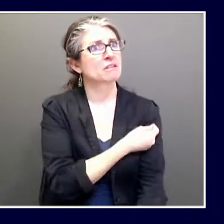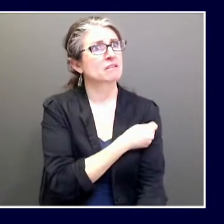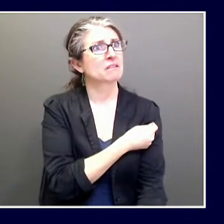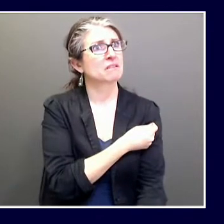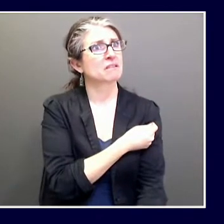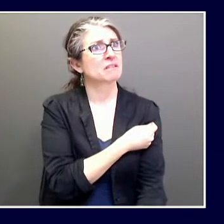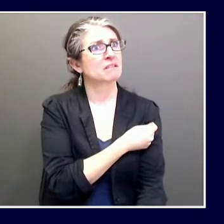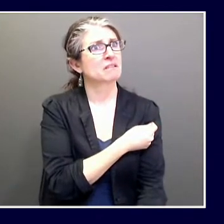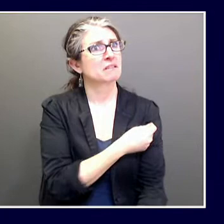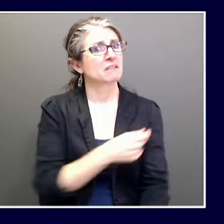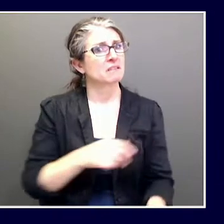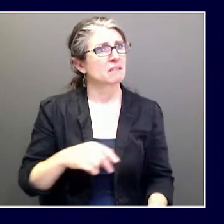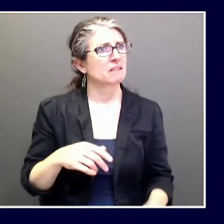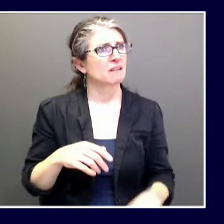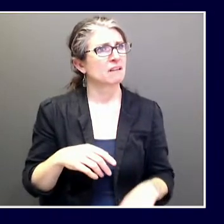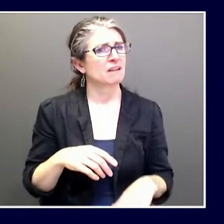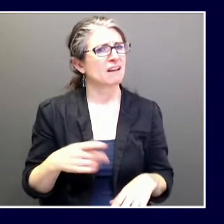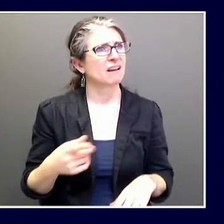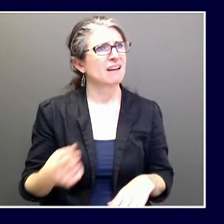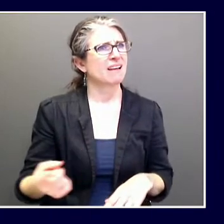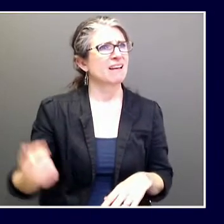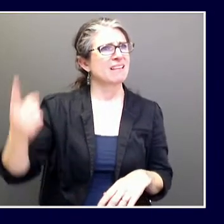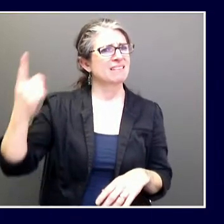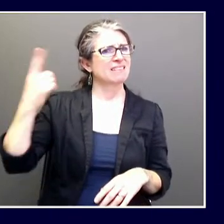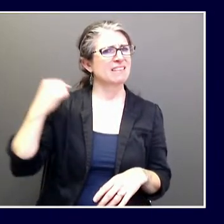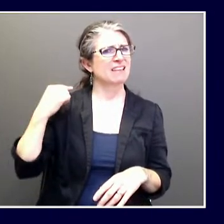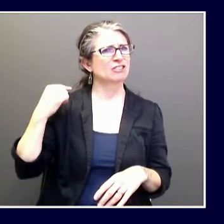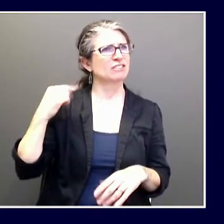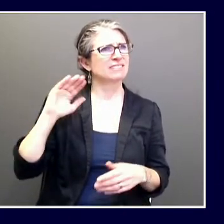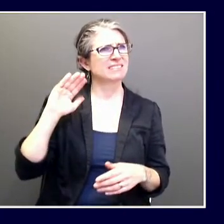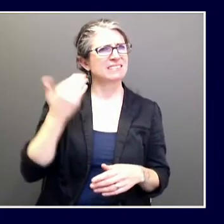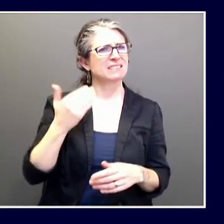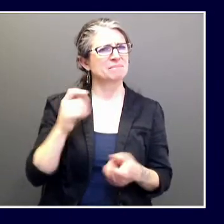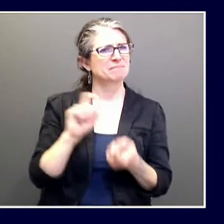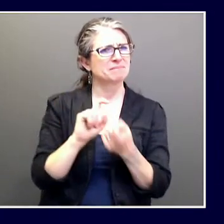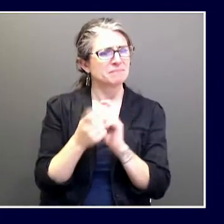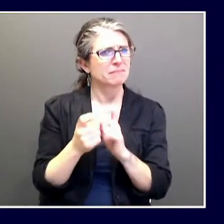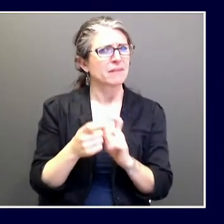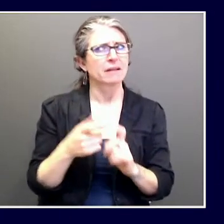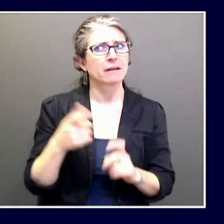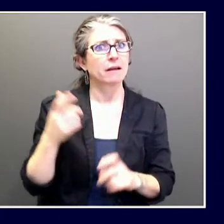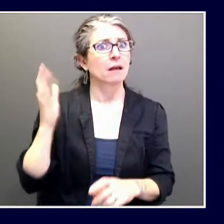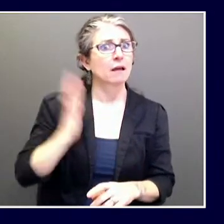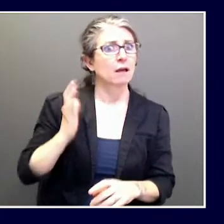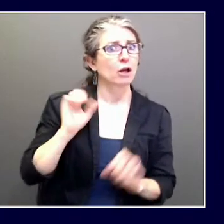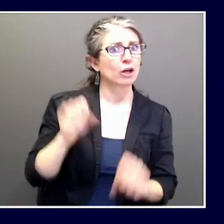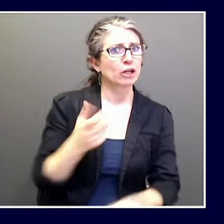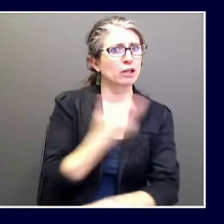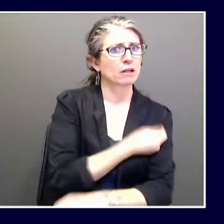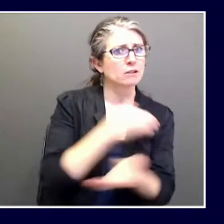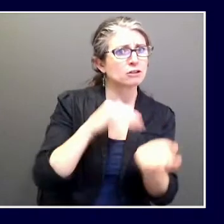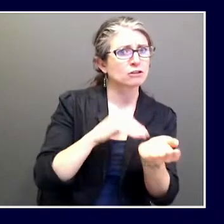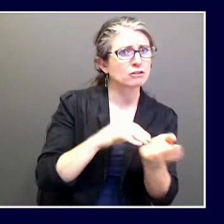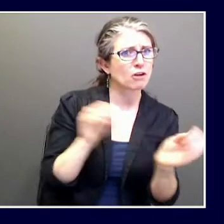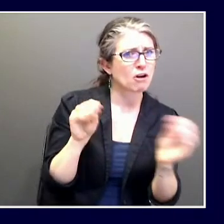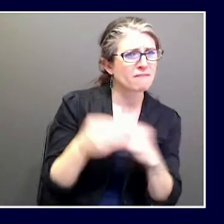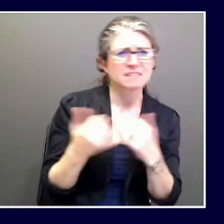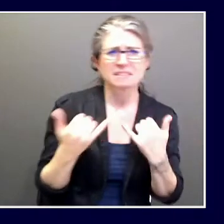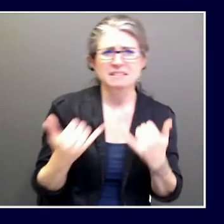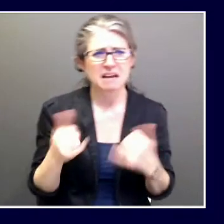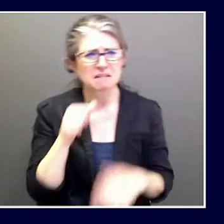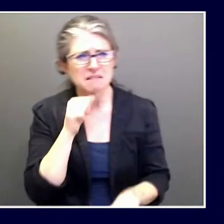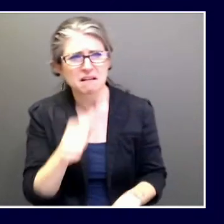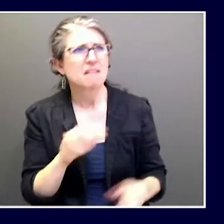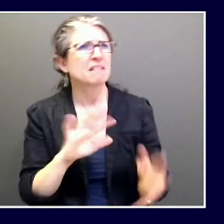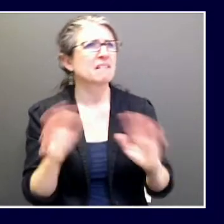Yes. So, David, I would disagree with your characterization of using pharmacies as our primary means to deliver boosters. They